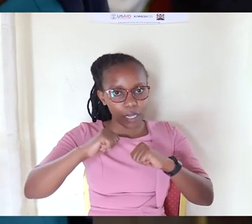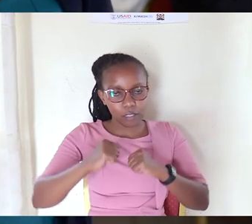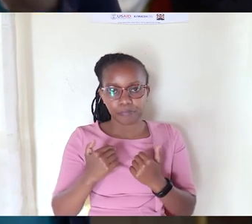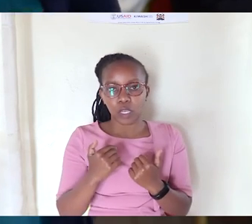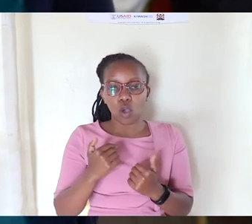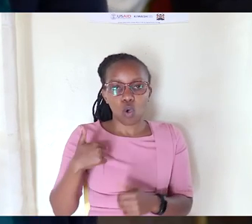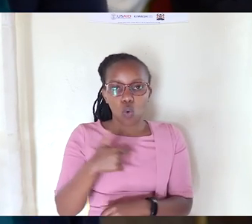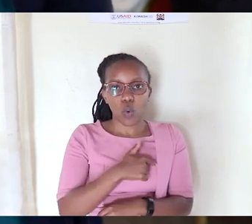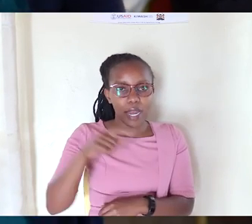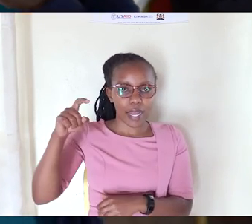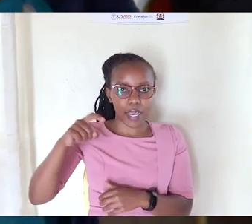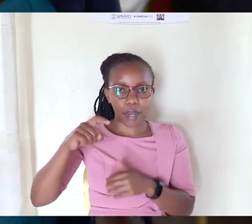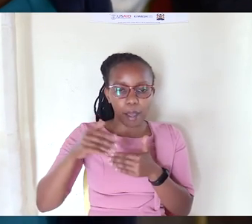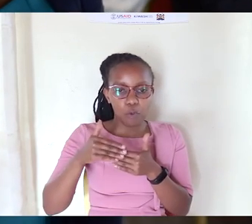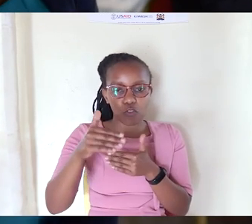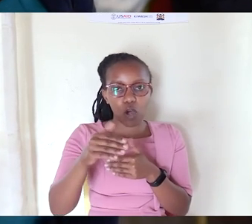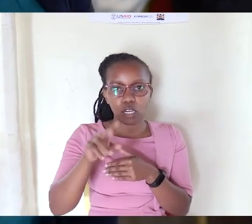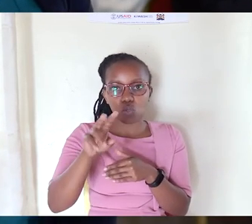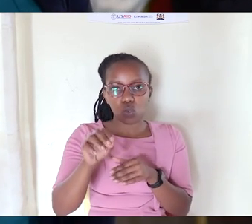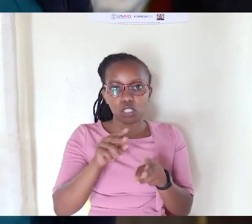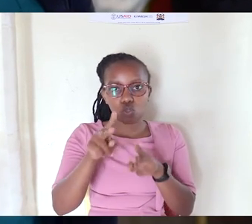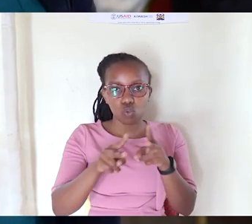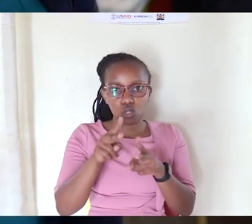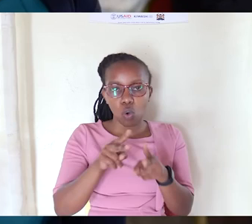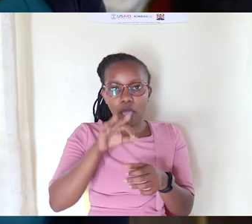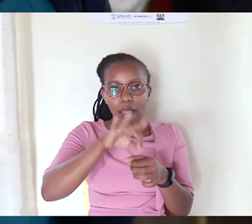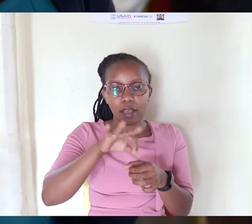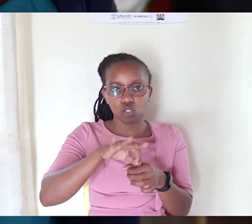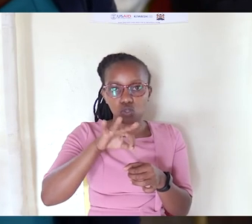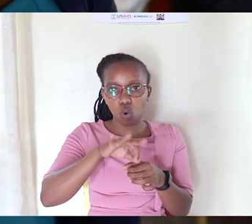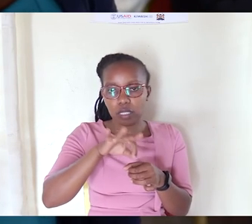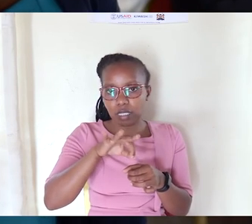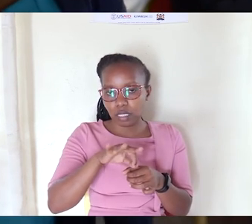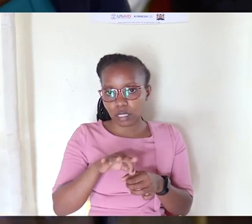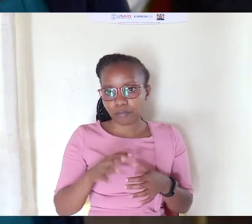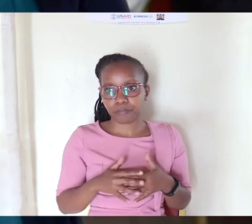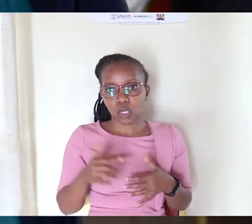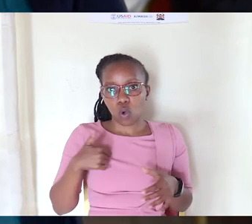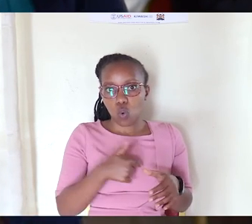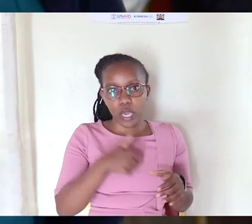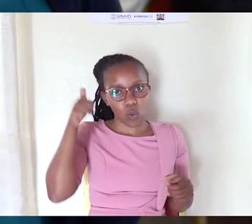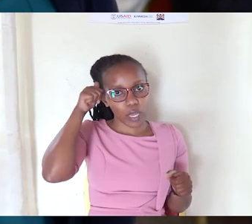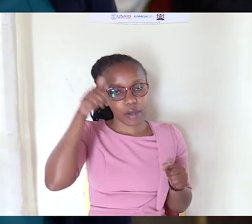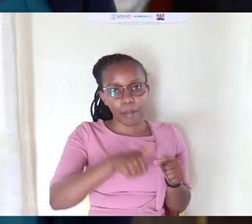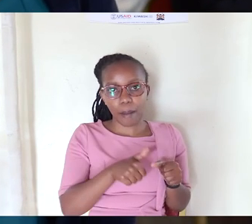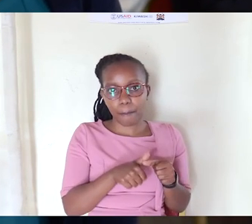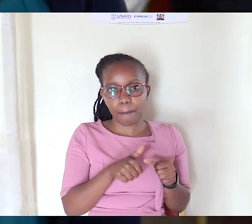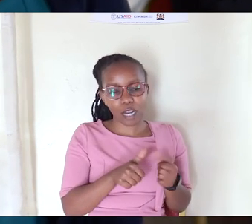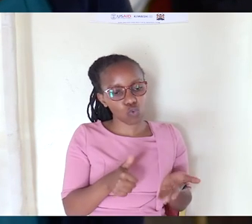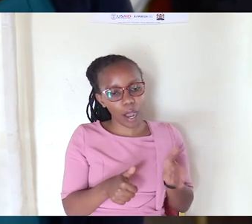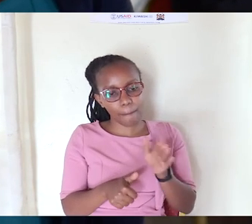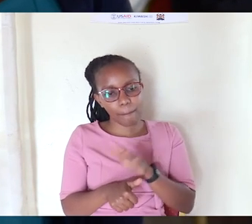we need moving forward to the 2022 elections. So we will remember to come